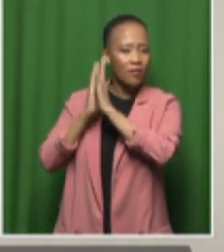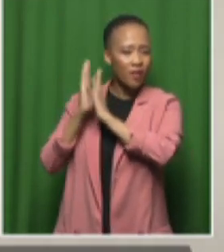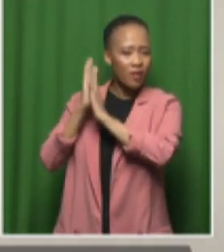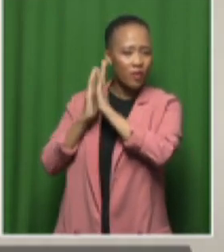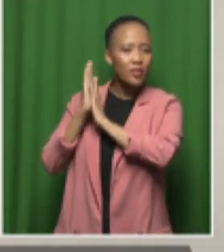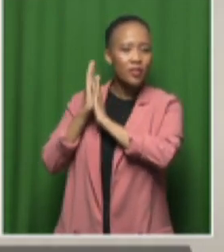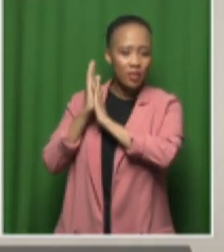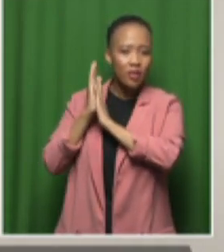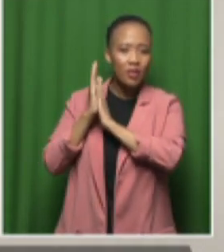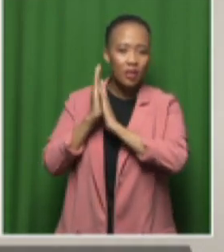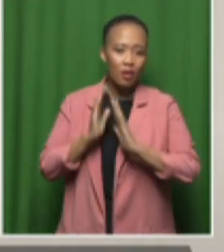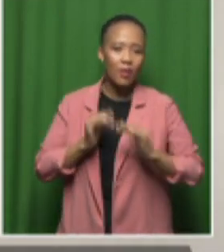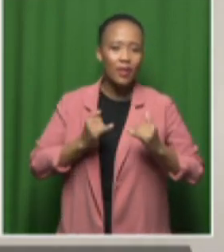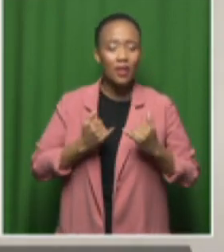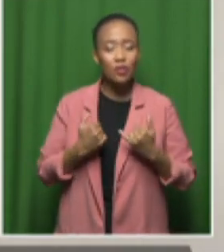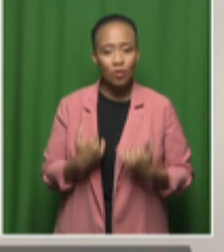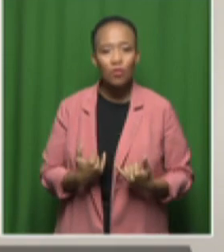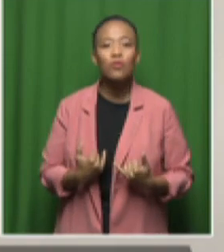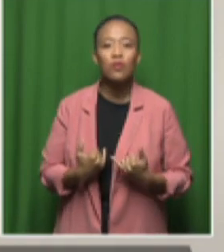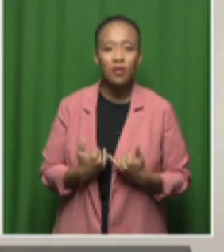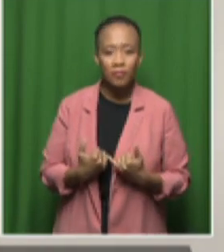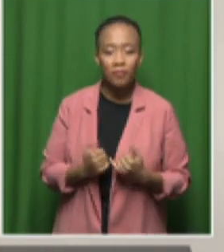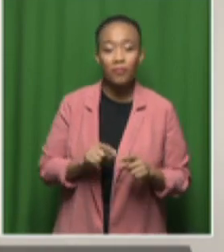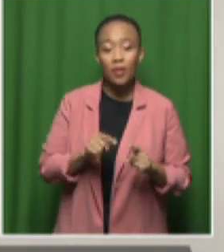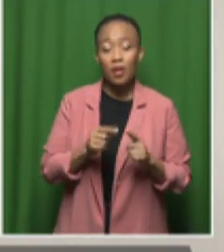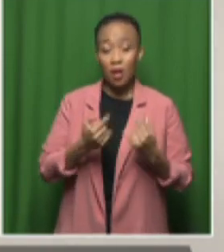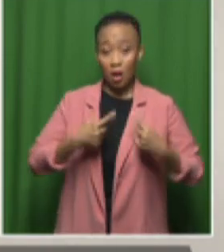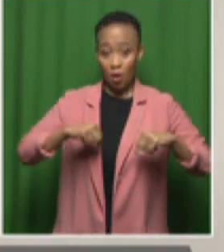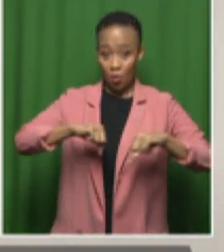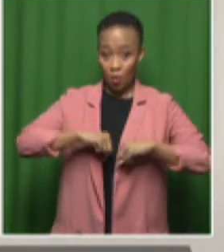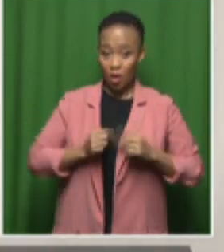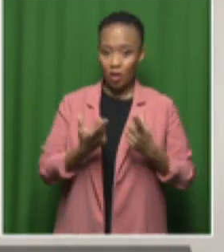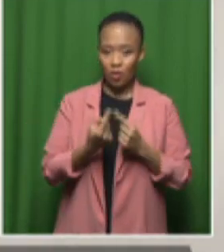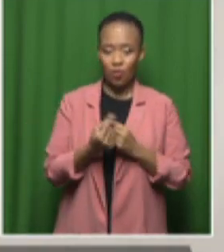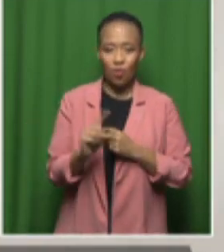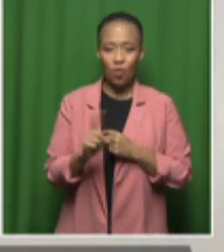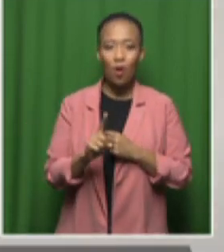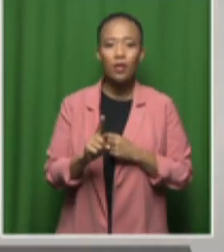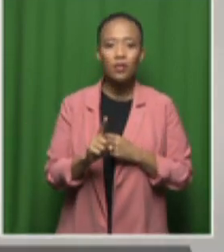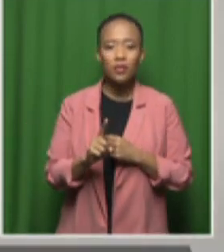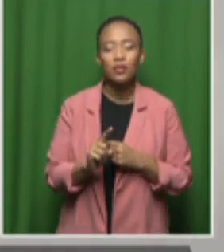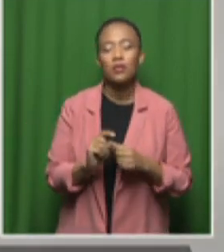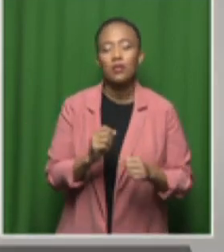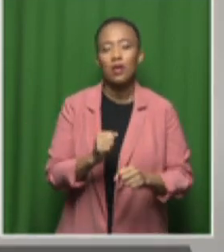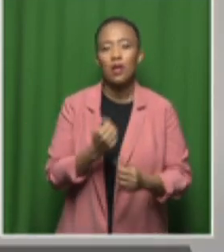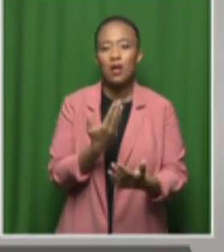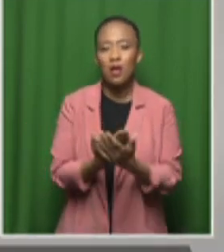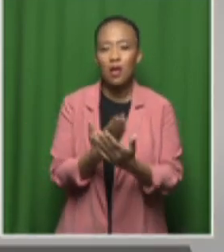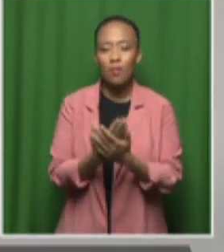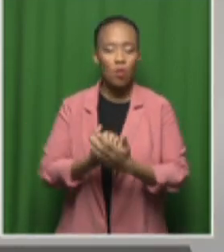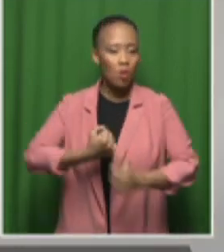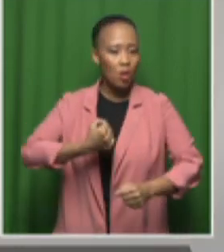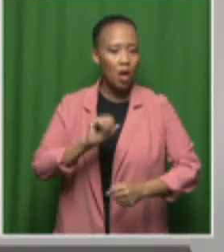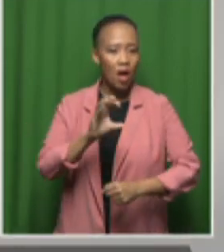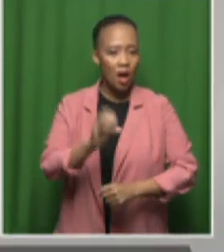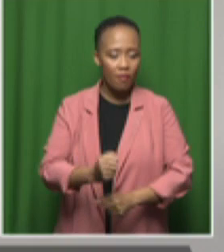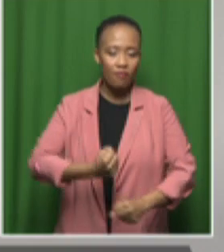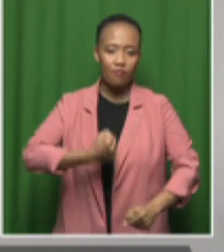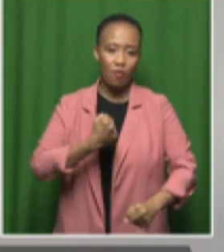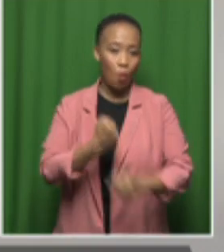canvas and the mural. And being able to do that kind of work just shows how much she